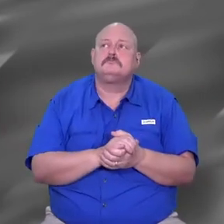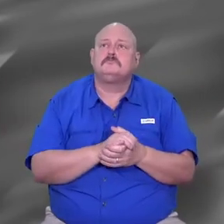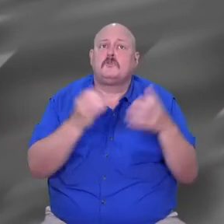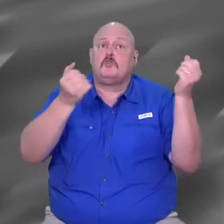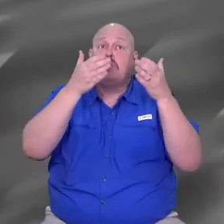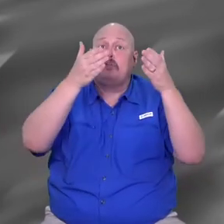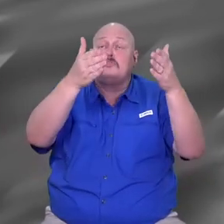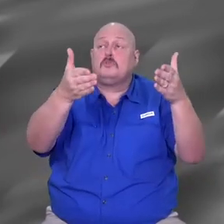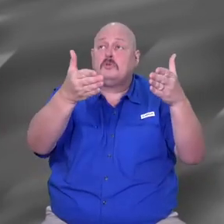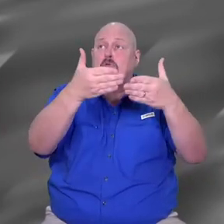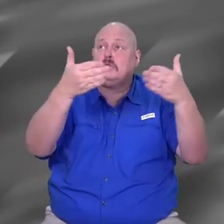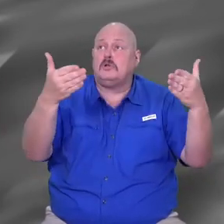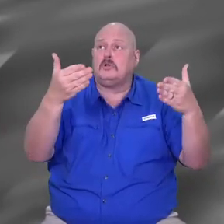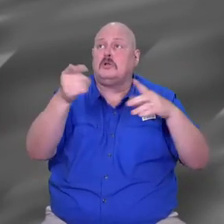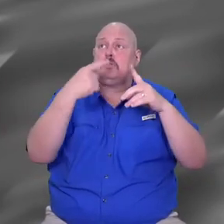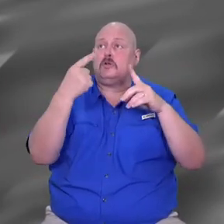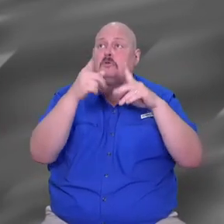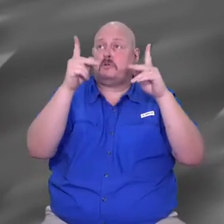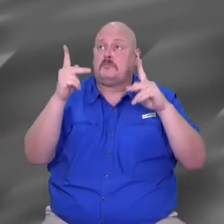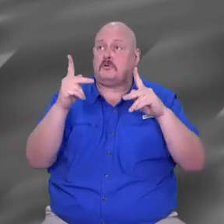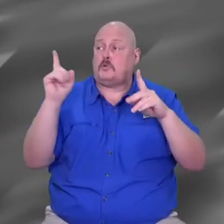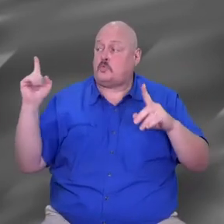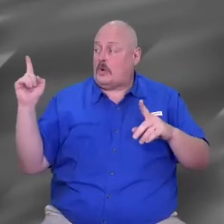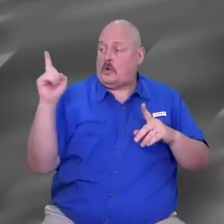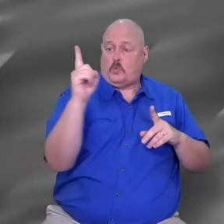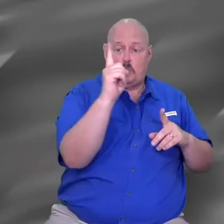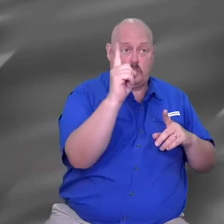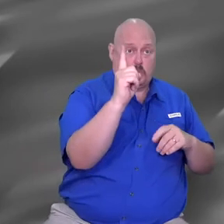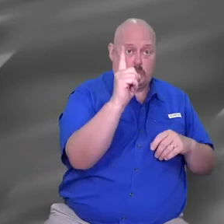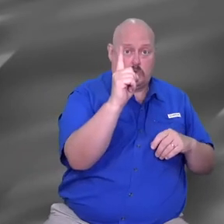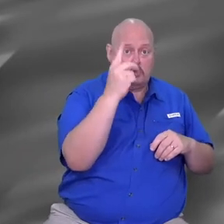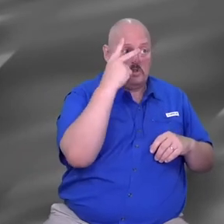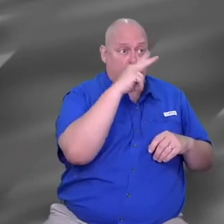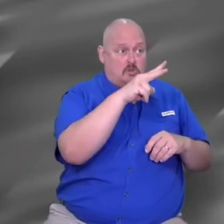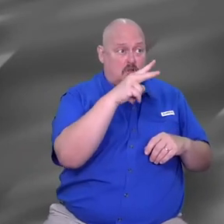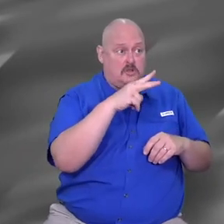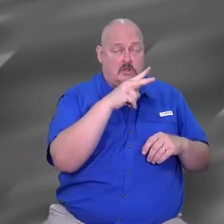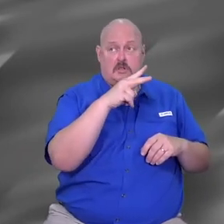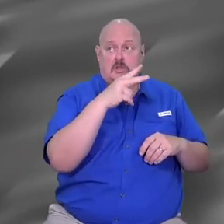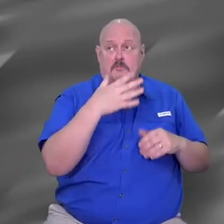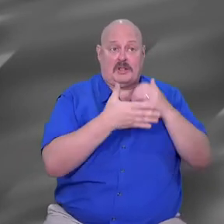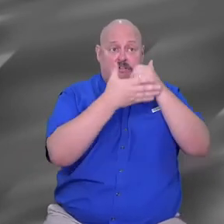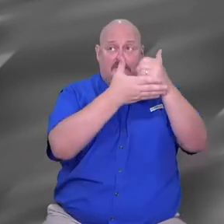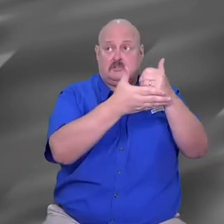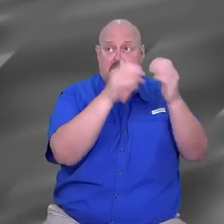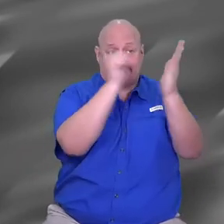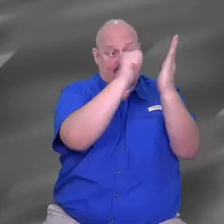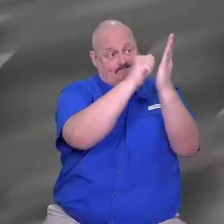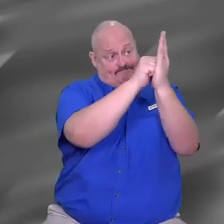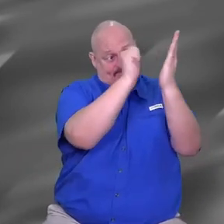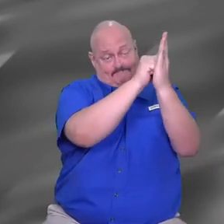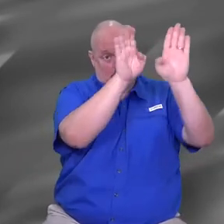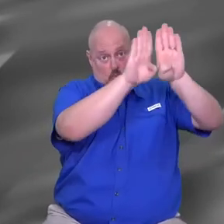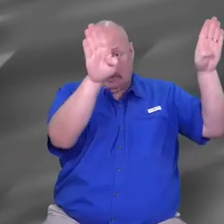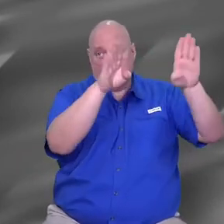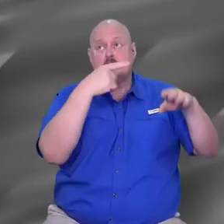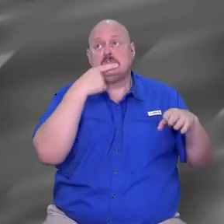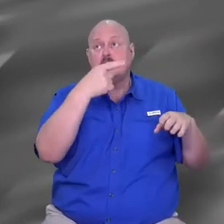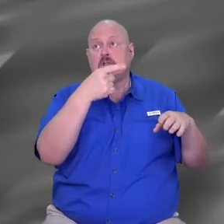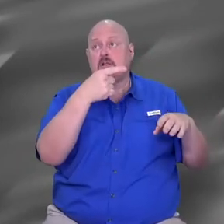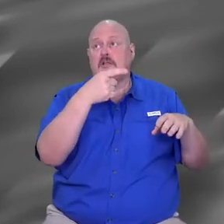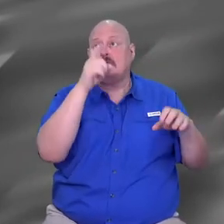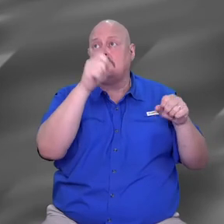drive-through line, when a guy walks up looking for my financial assistance, knocks on the window, and he says, hey, he